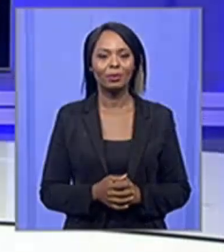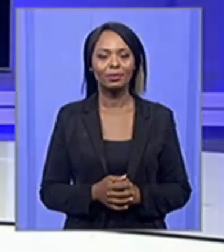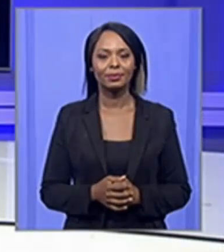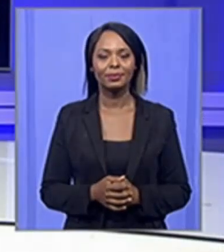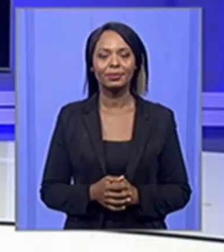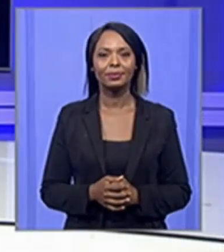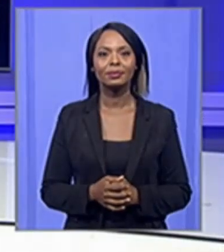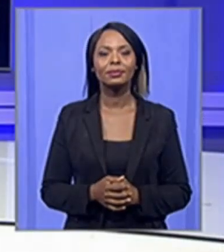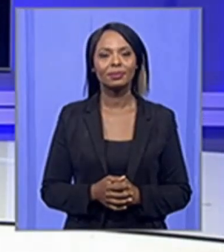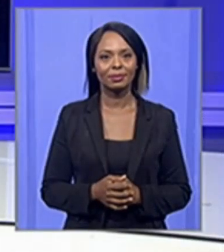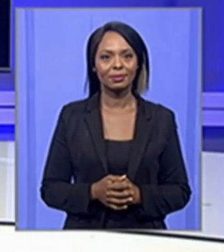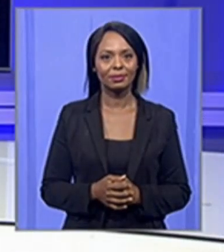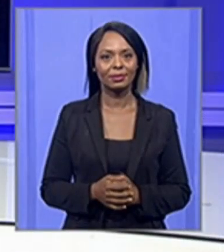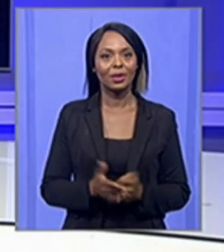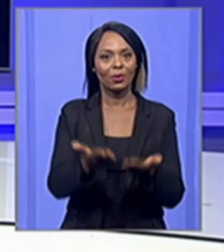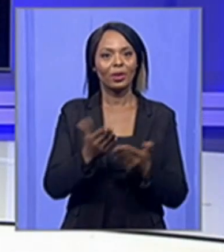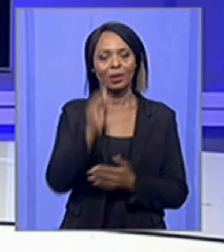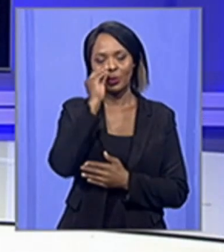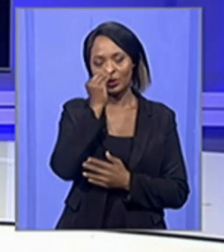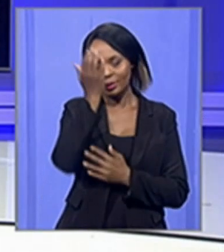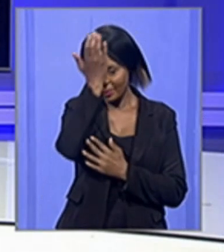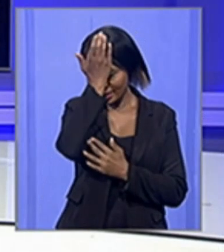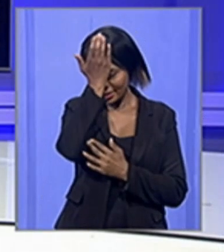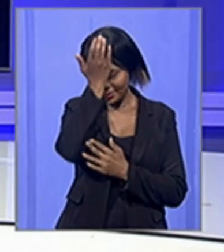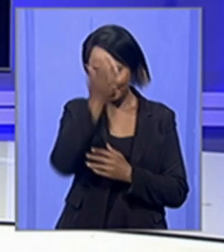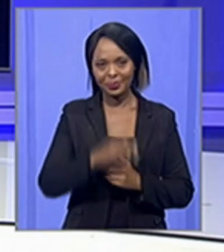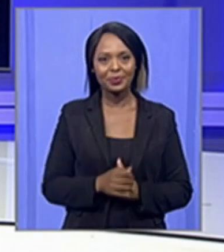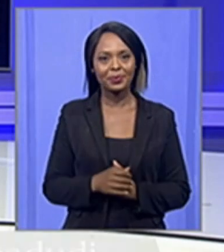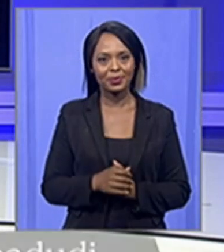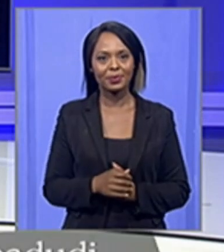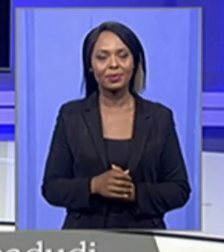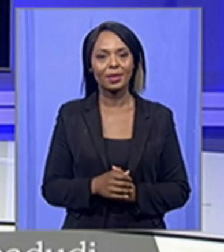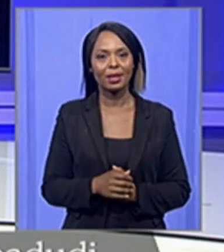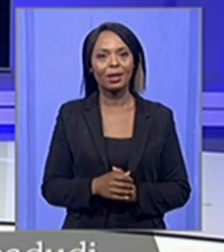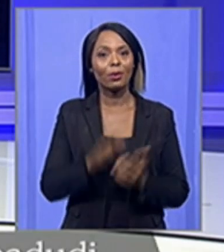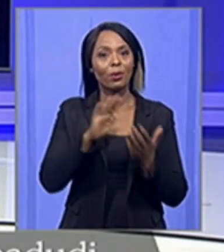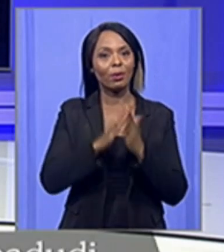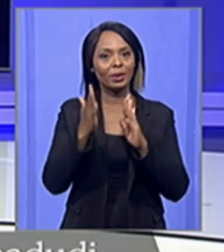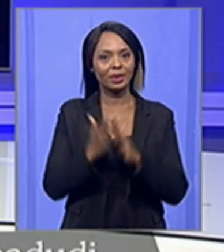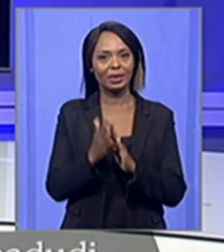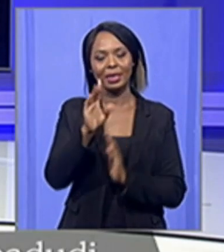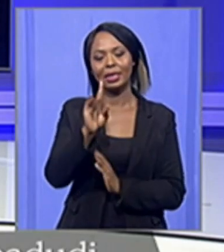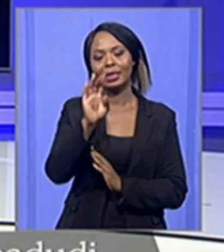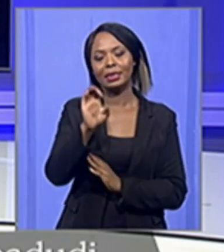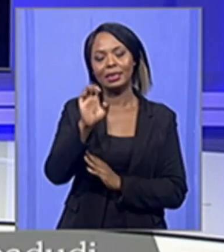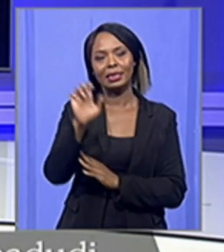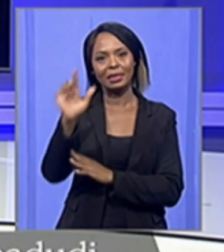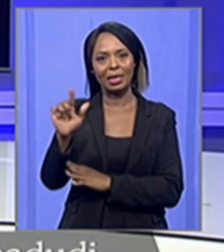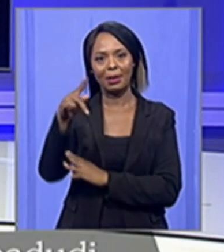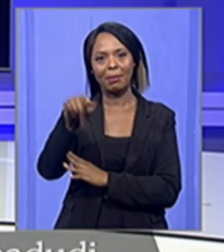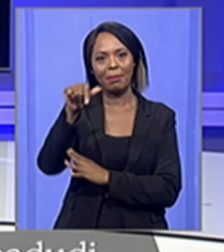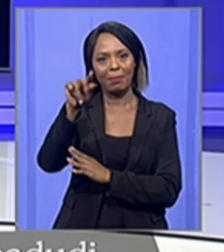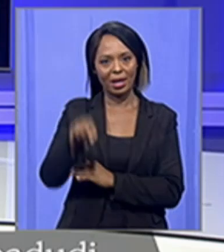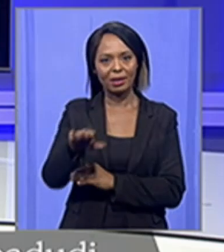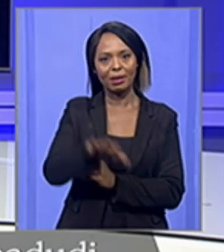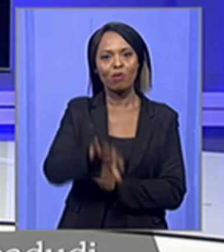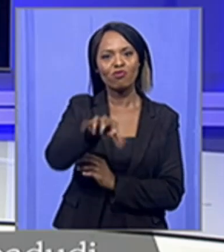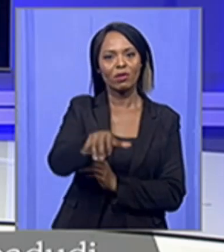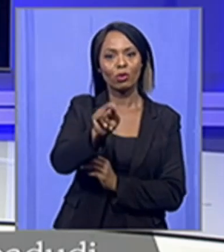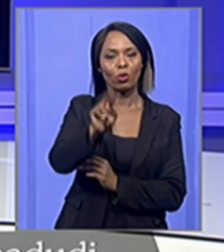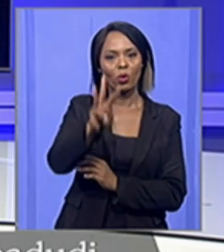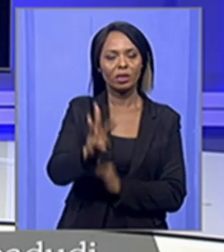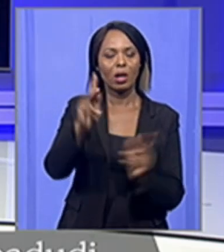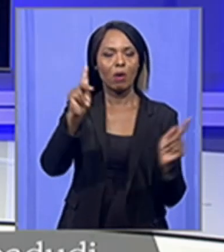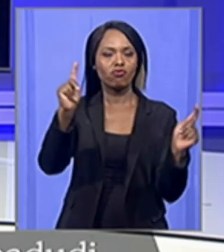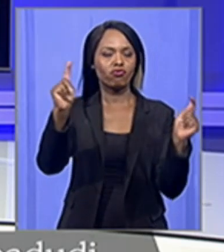Re sa buša re le amogela ditabeng tša Sepedi. Badudi ba Ditaba ka Northwest ba thoma go bona diphetogo morago ga mengwaga e mebedi